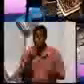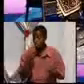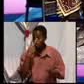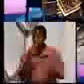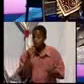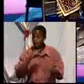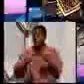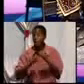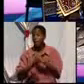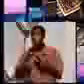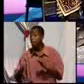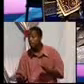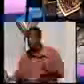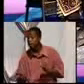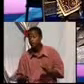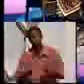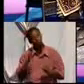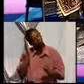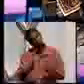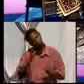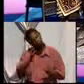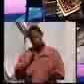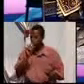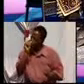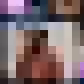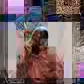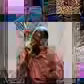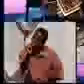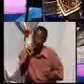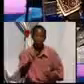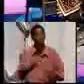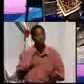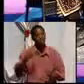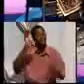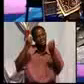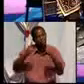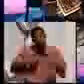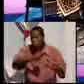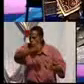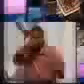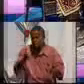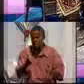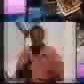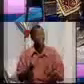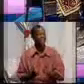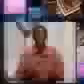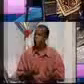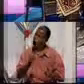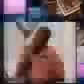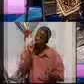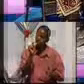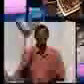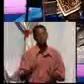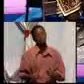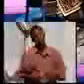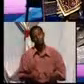about employment situations, it's very low. Very low. Compared to the prevalence rate of what we have in the Gambia here as per